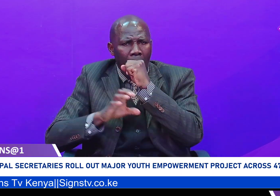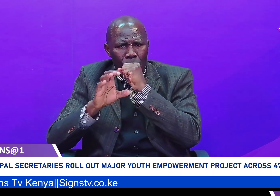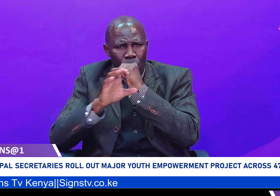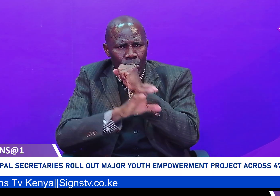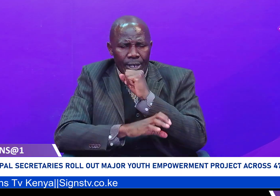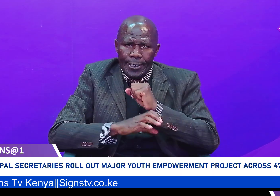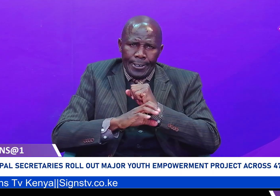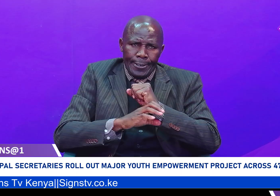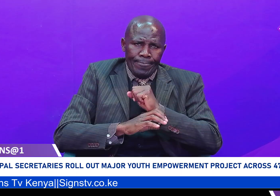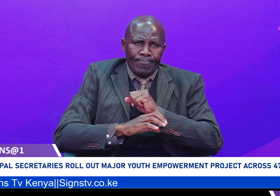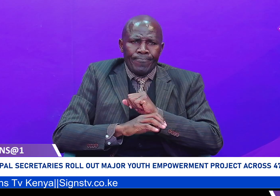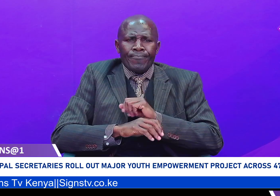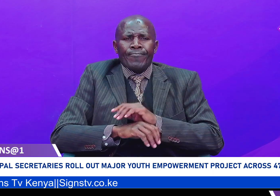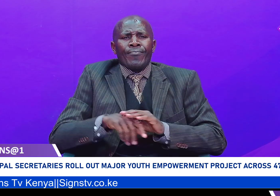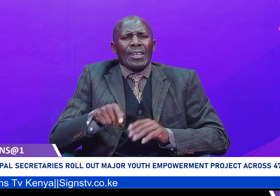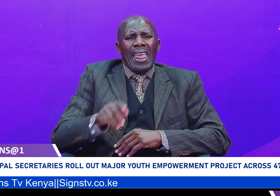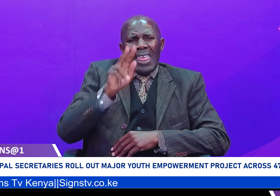people across the country.